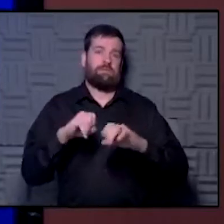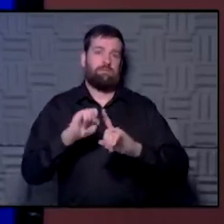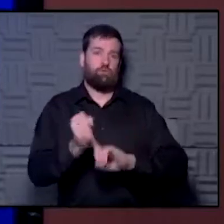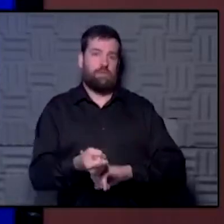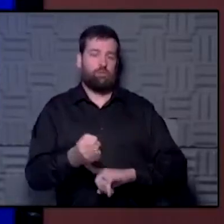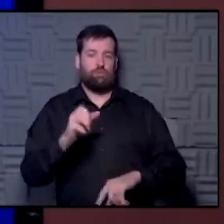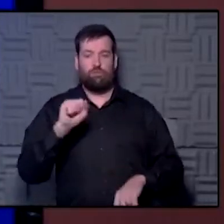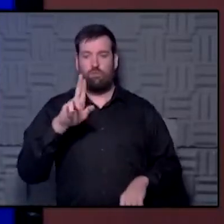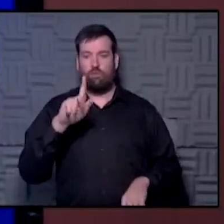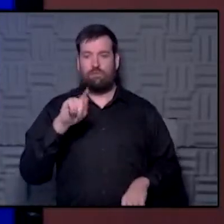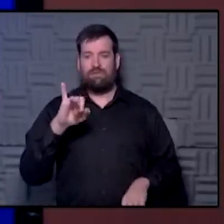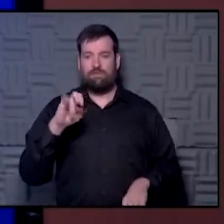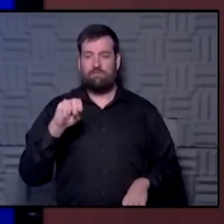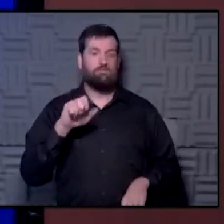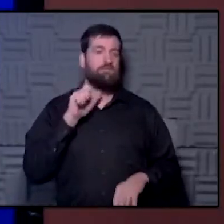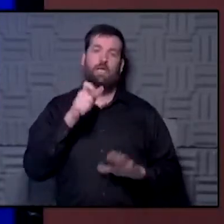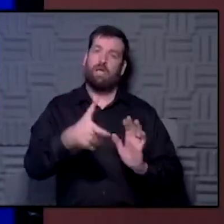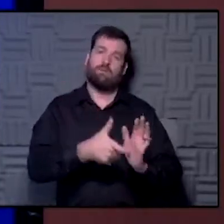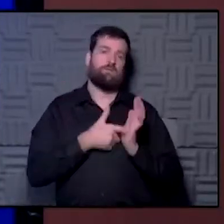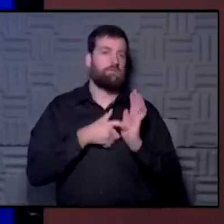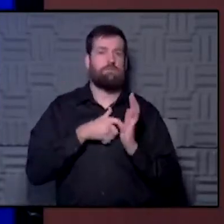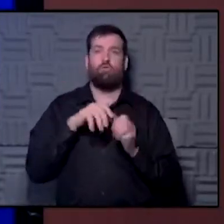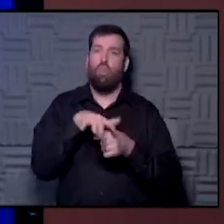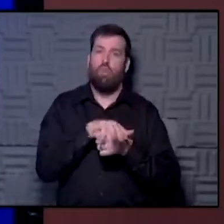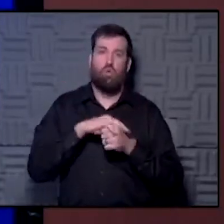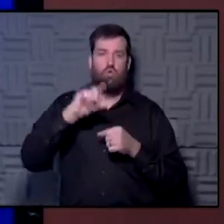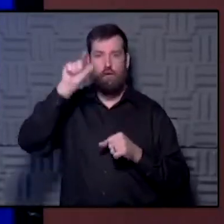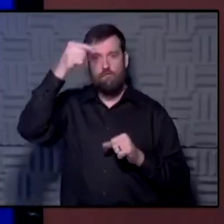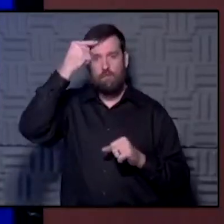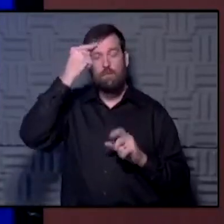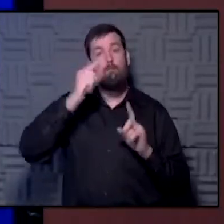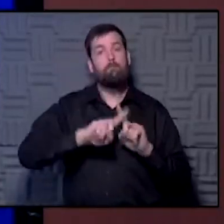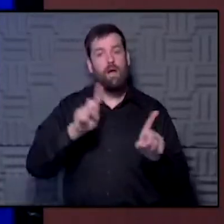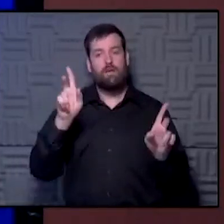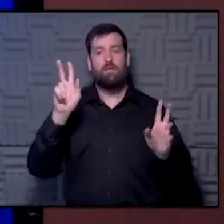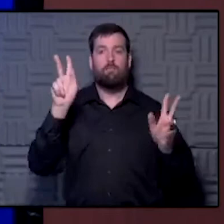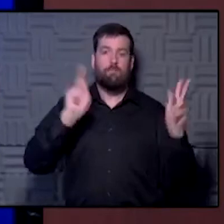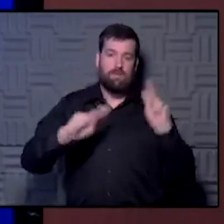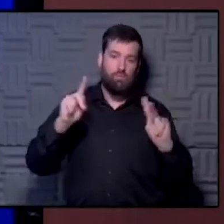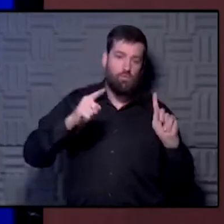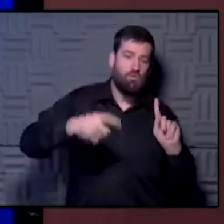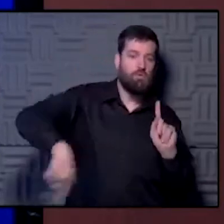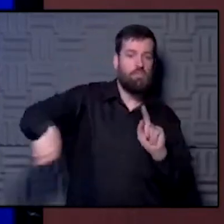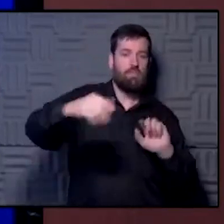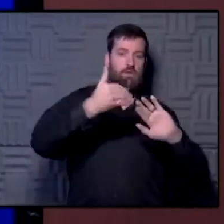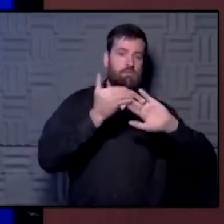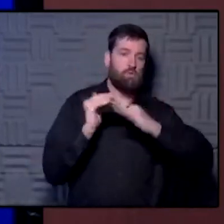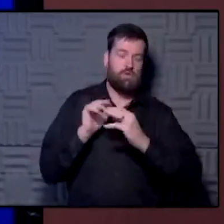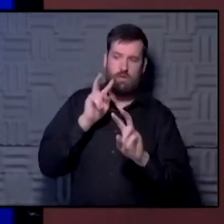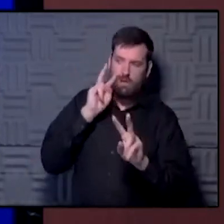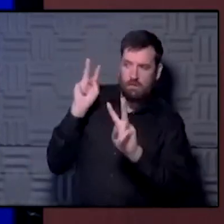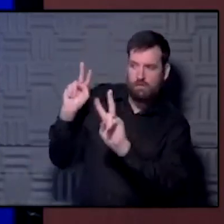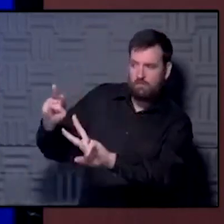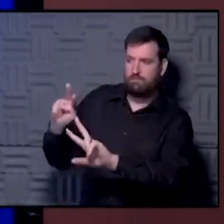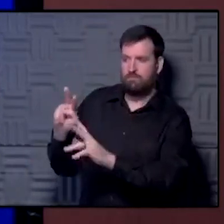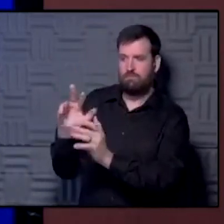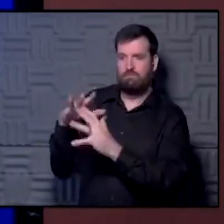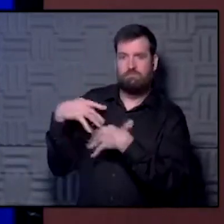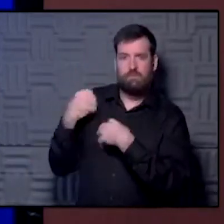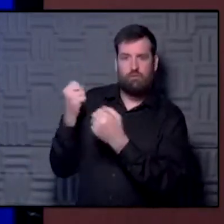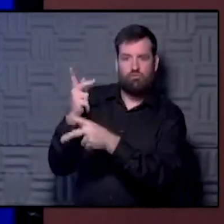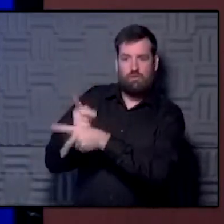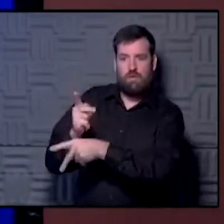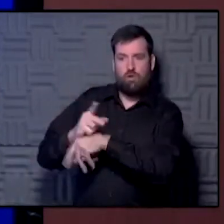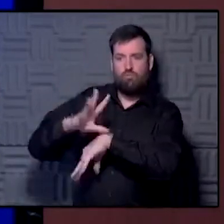is, where it hasn't been mandated by local government, but people in the community look to their healthcare providers as leaders,